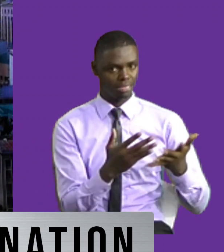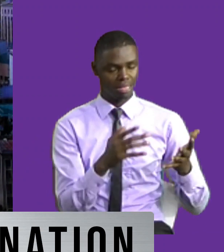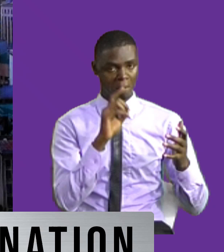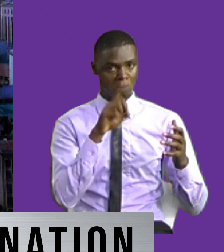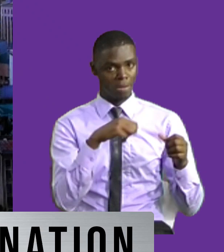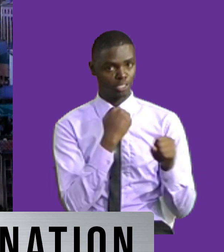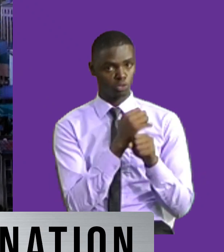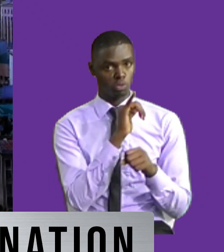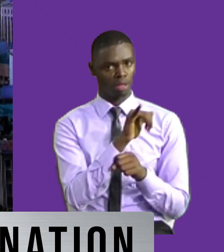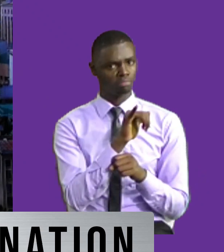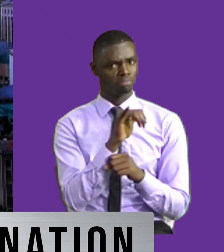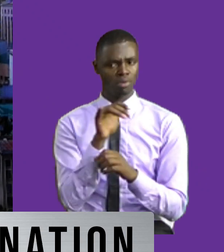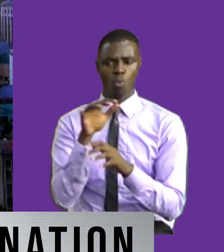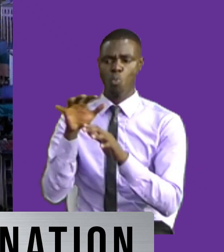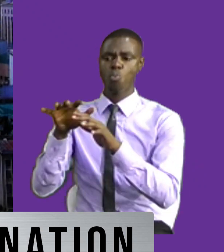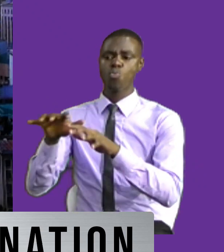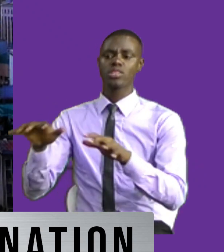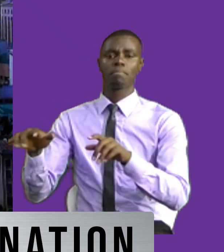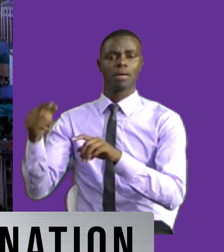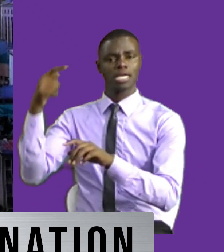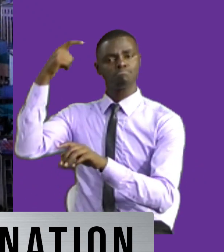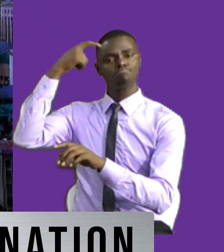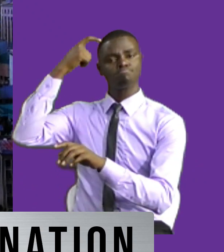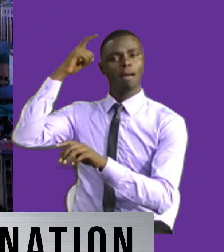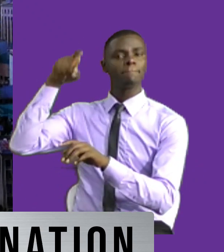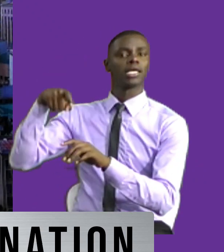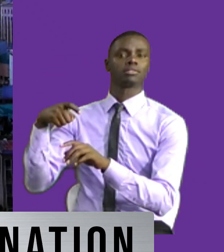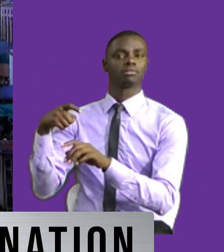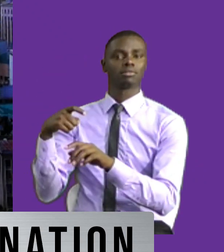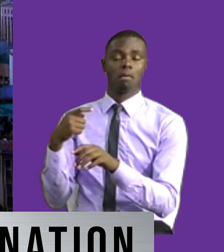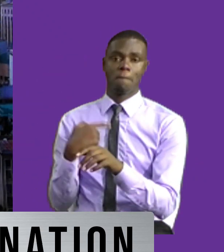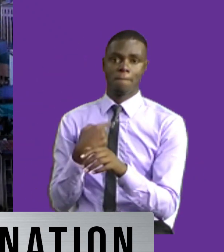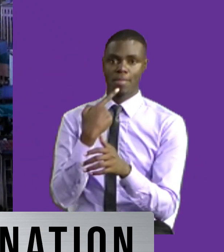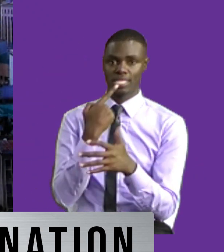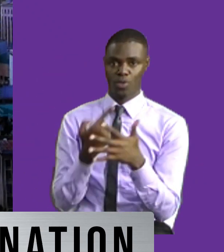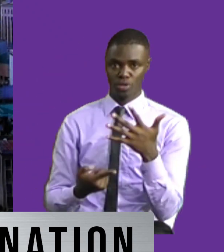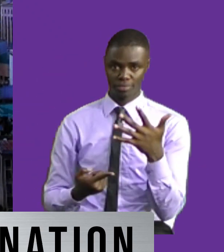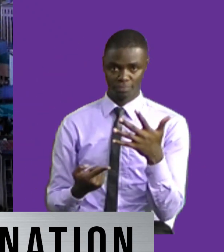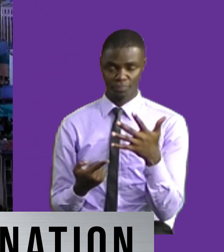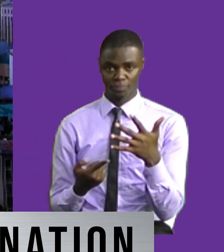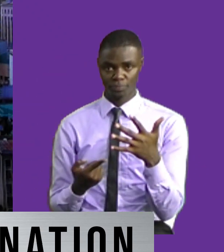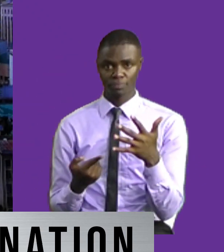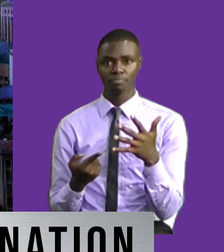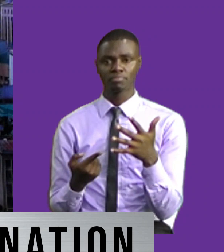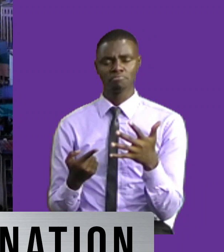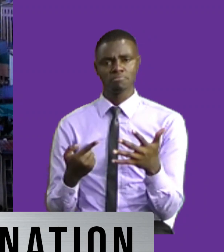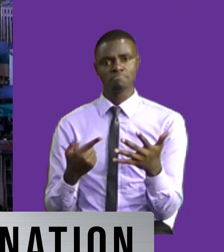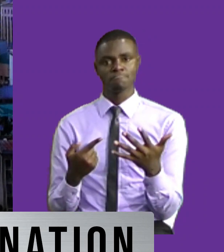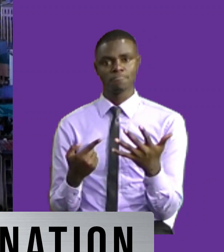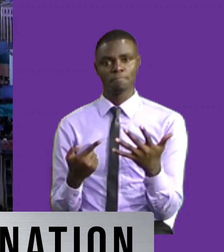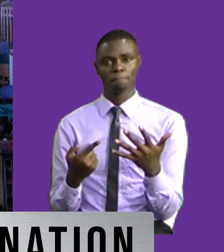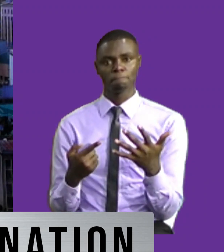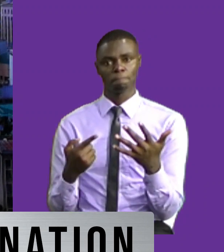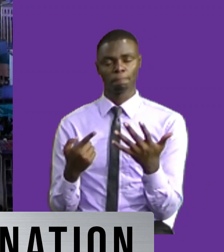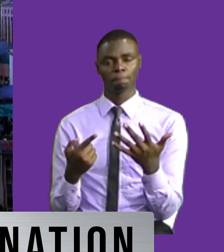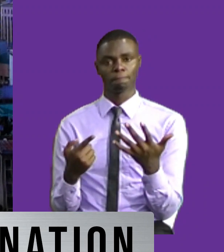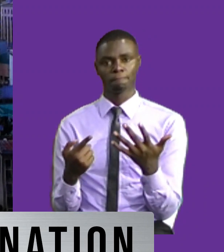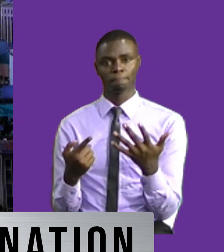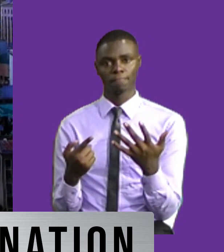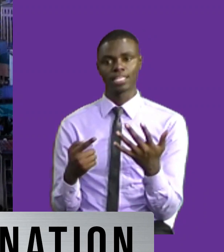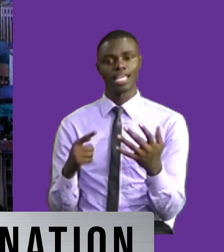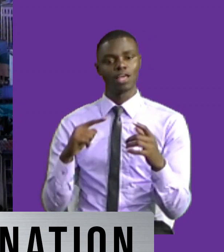do that with the market in mind. What am I really saying? What I'm saying is